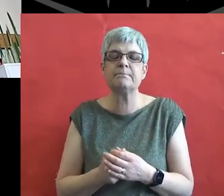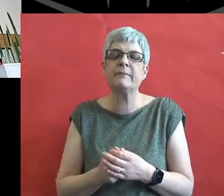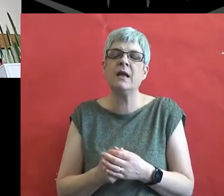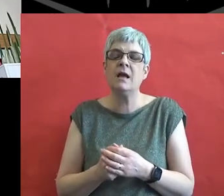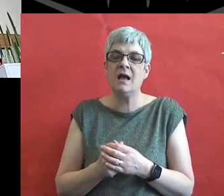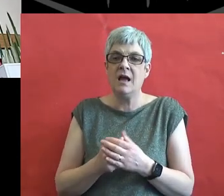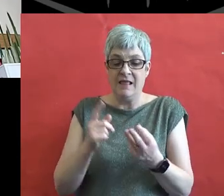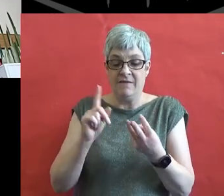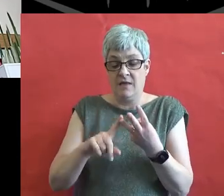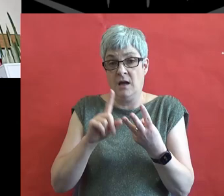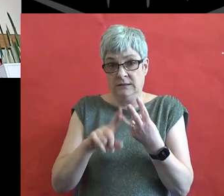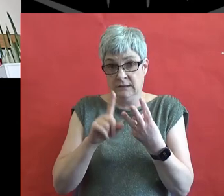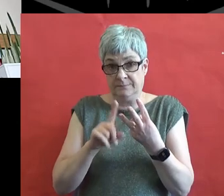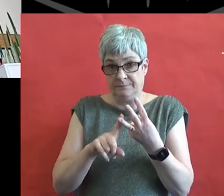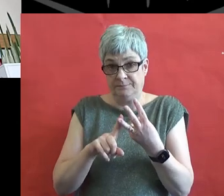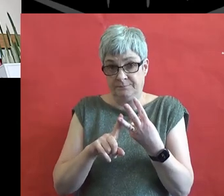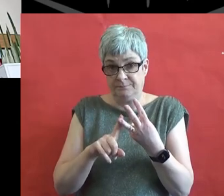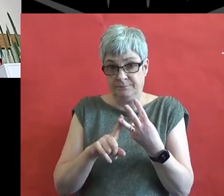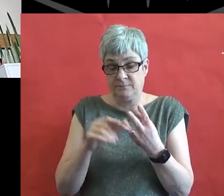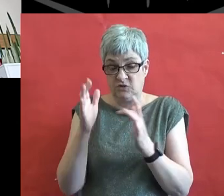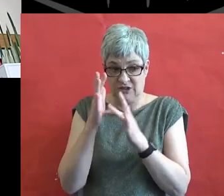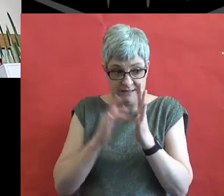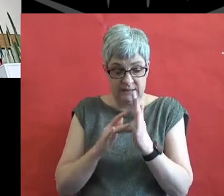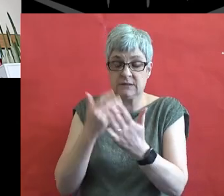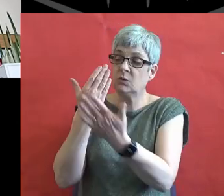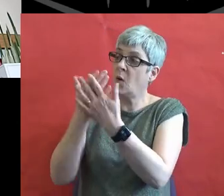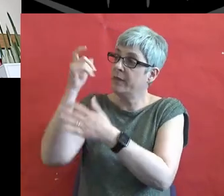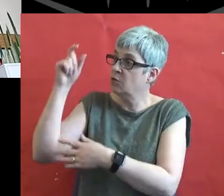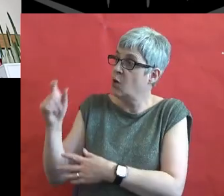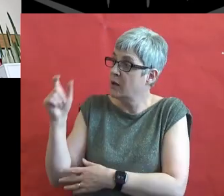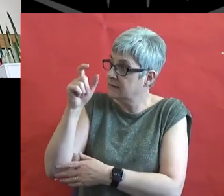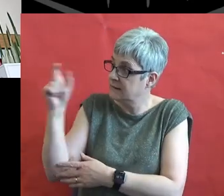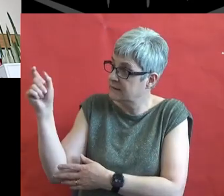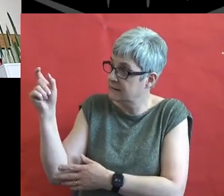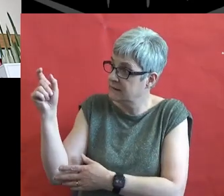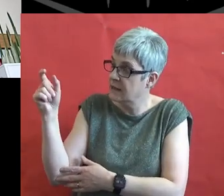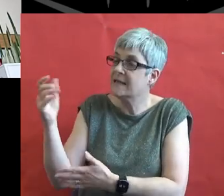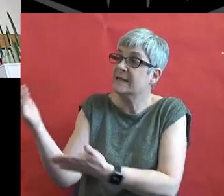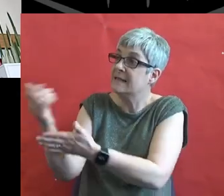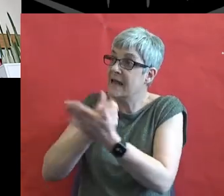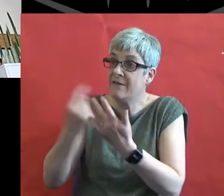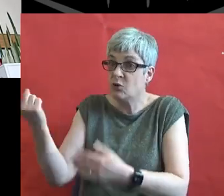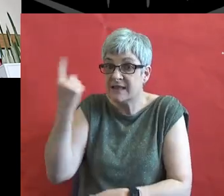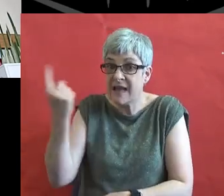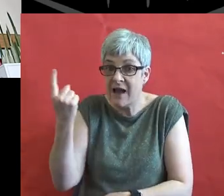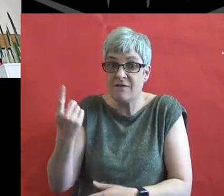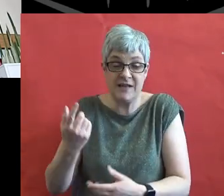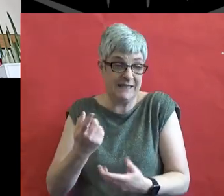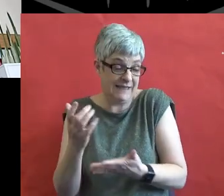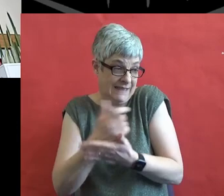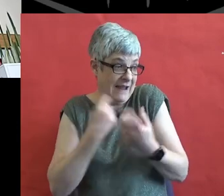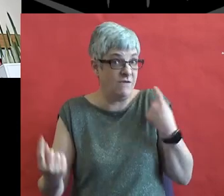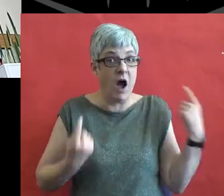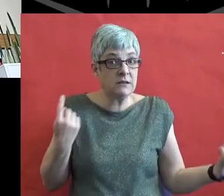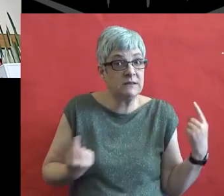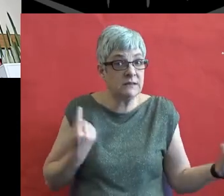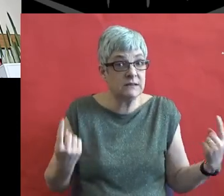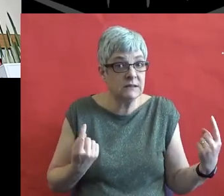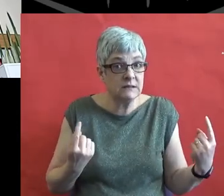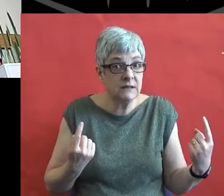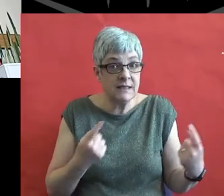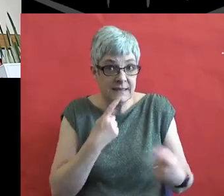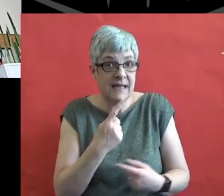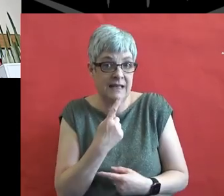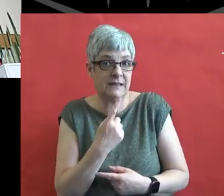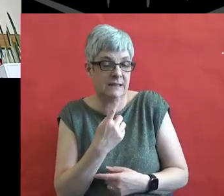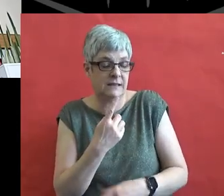And then for the third time, as Jesus is on the cross, "Save yourself and save us," verse 39, says one